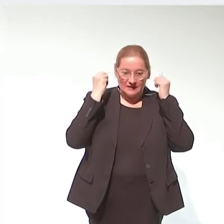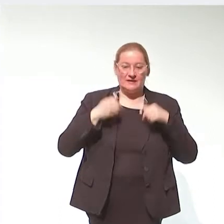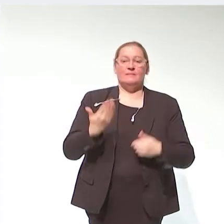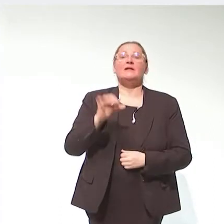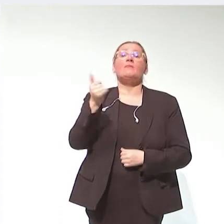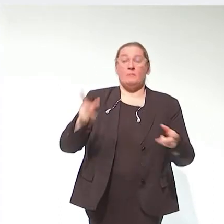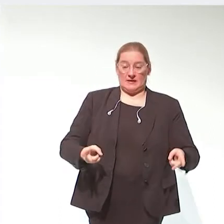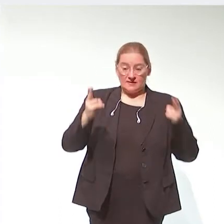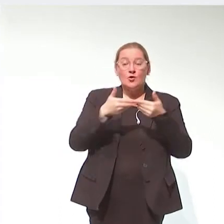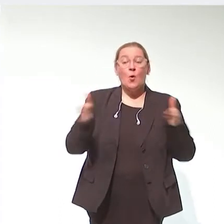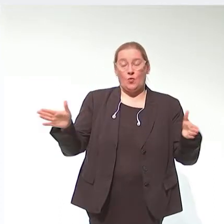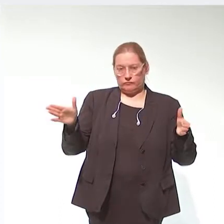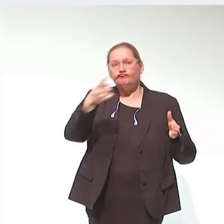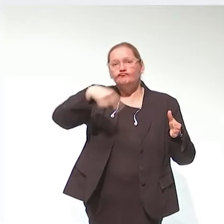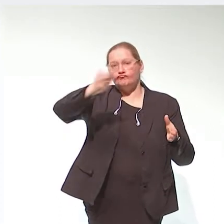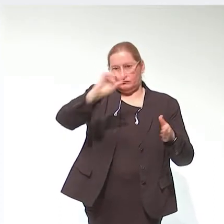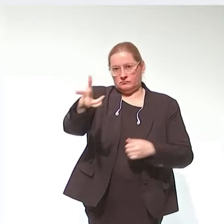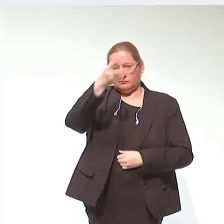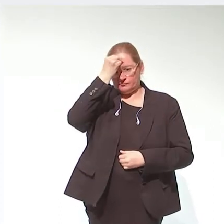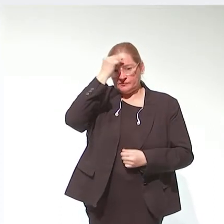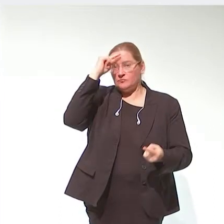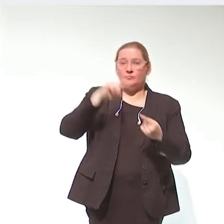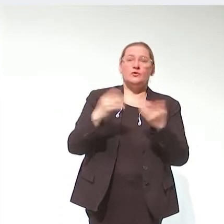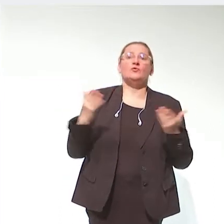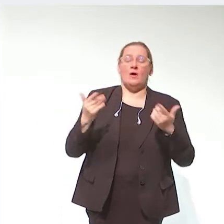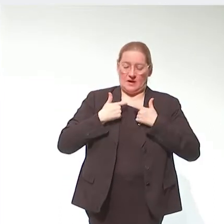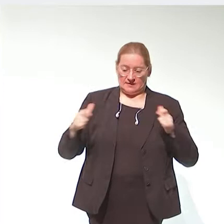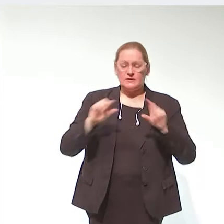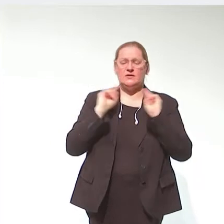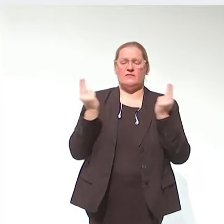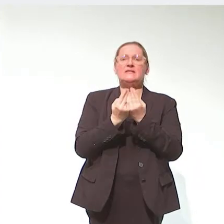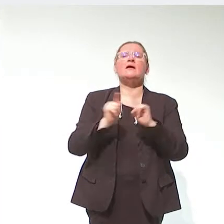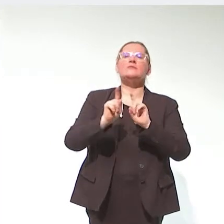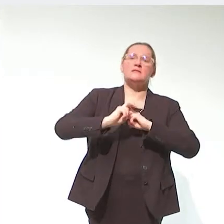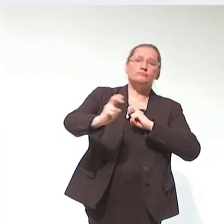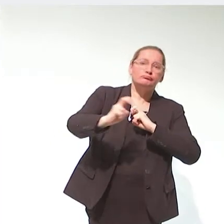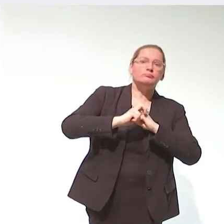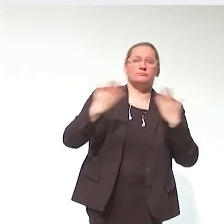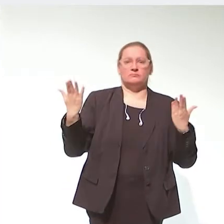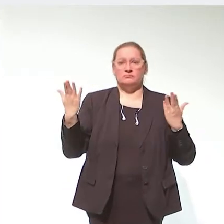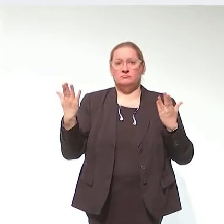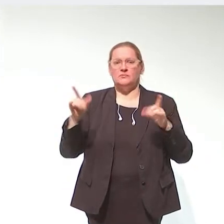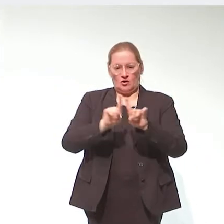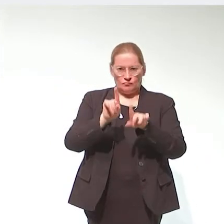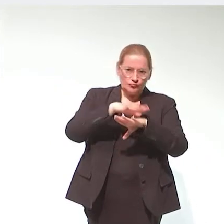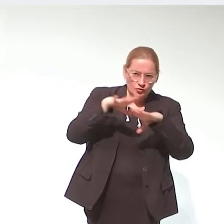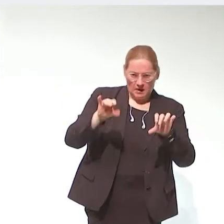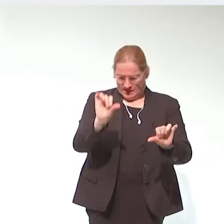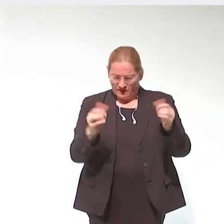morning, everyone. We're going to cover this first session, which, as you will have understood, is